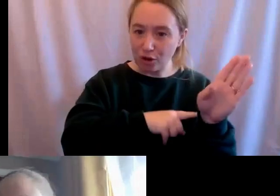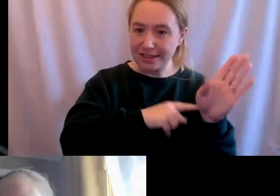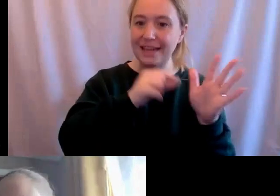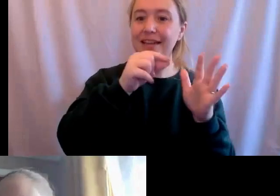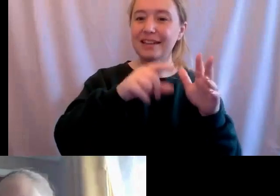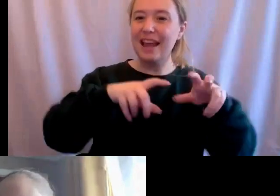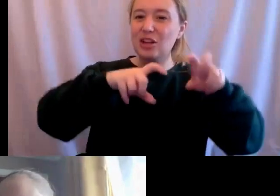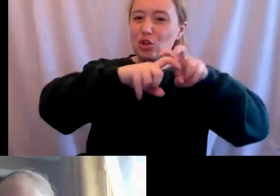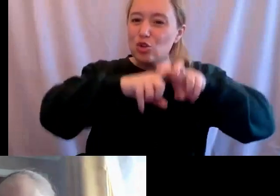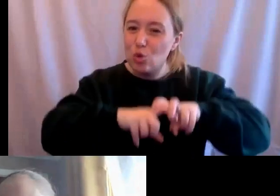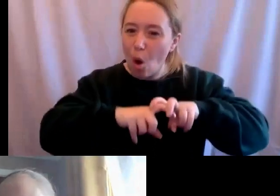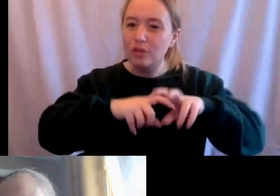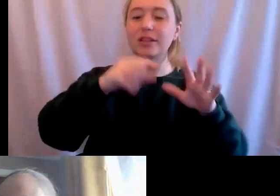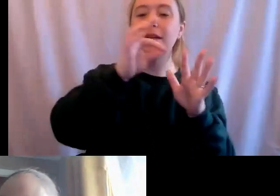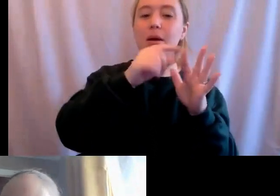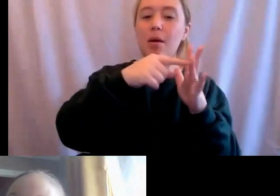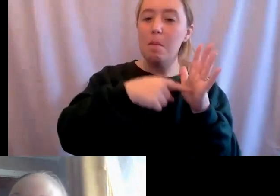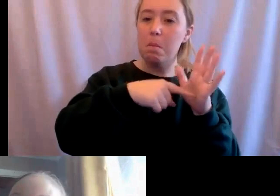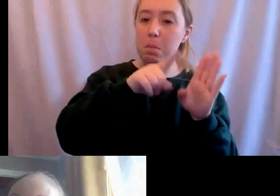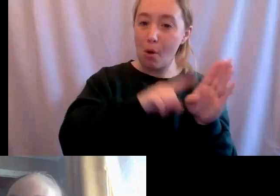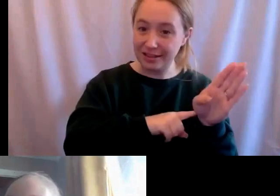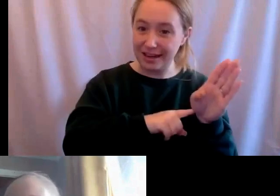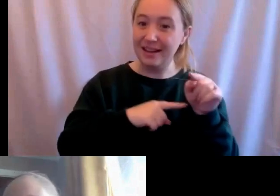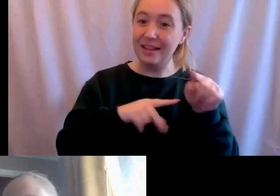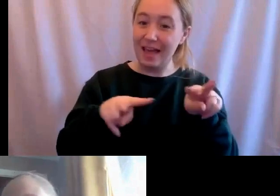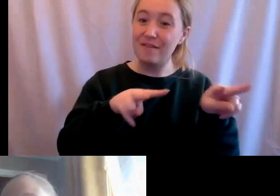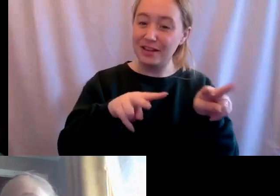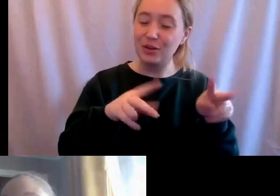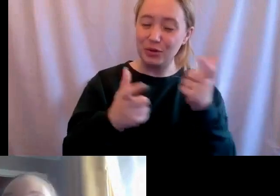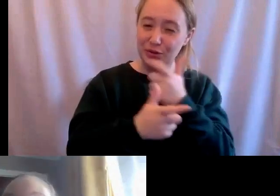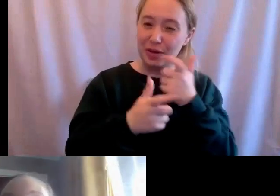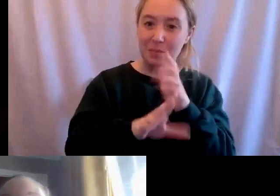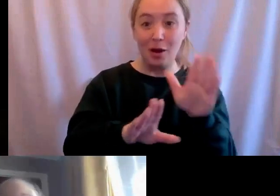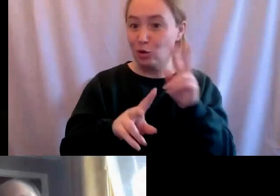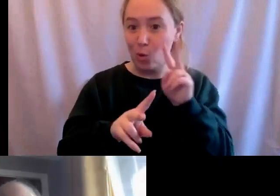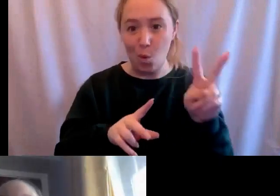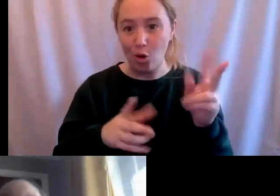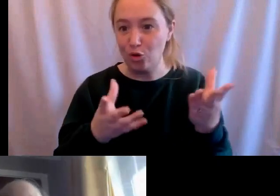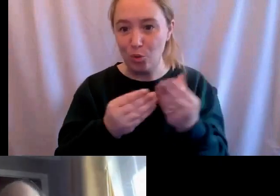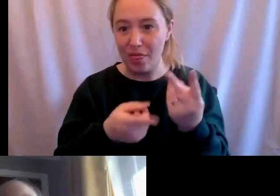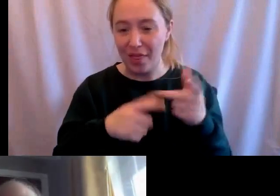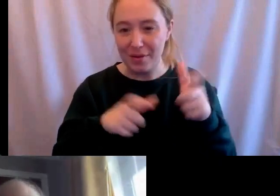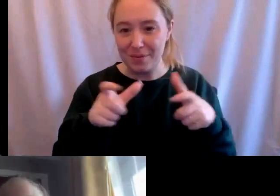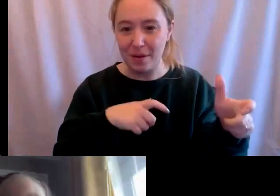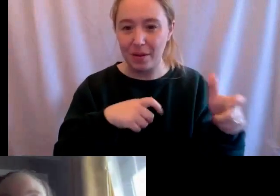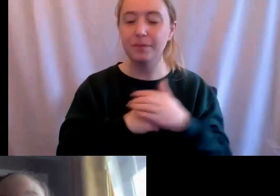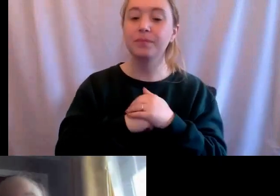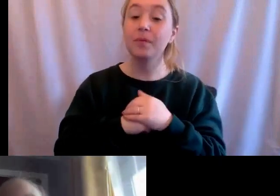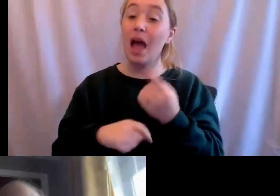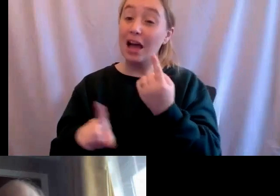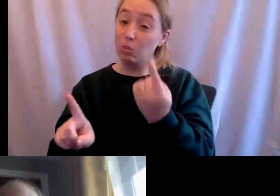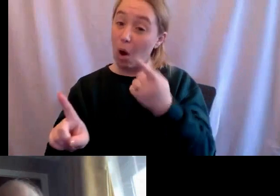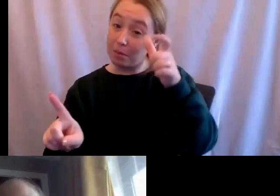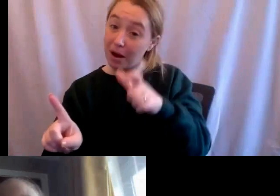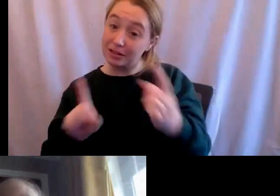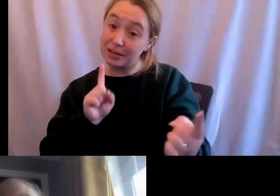for emptying your bowel. I once had a patient come to see me who had been straining at the toilet for 50 years and nothing